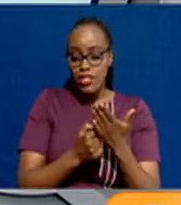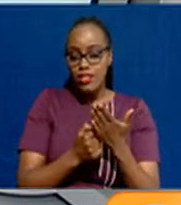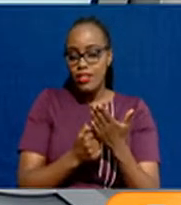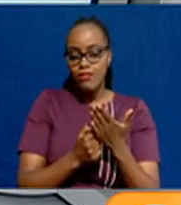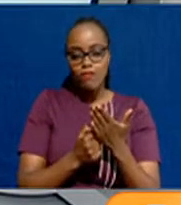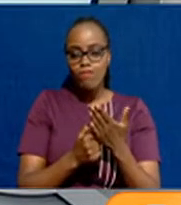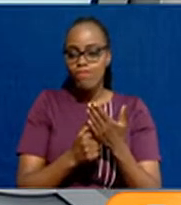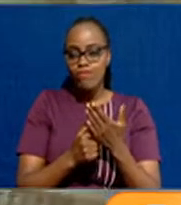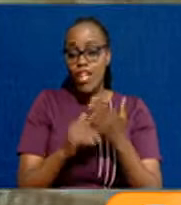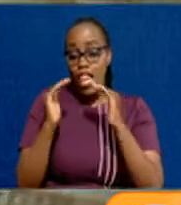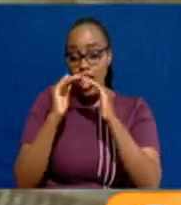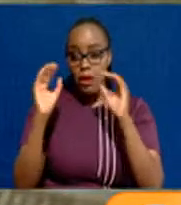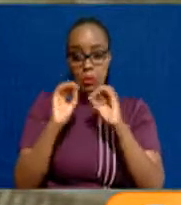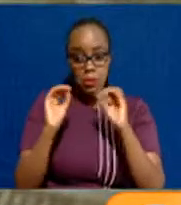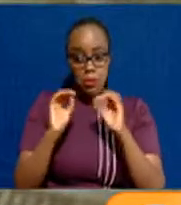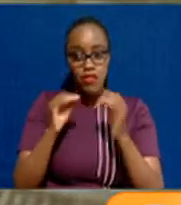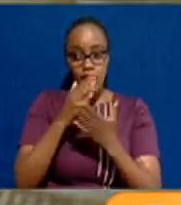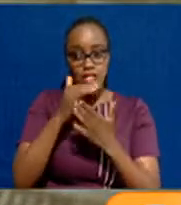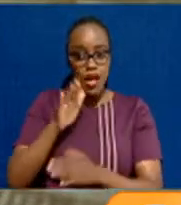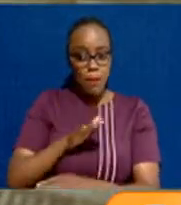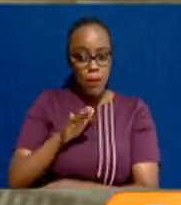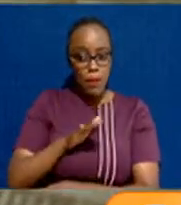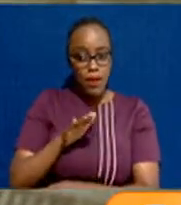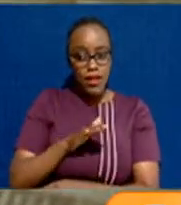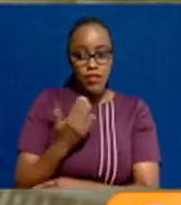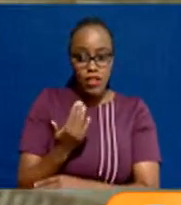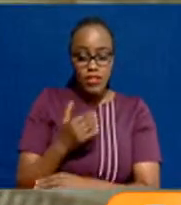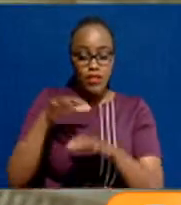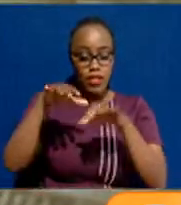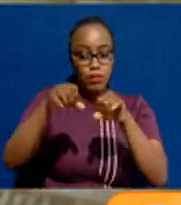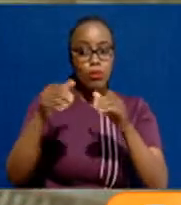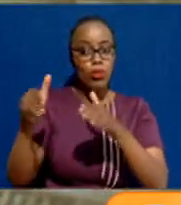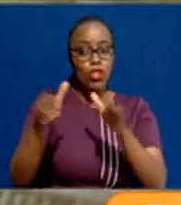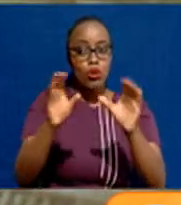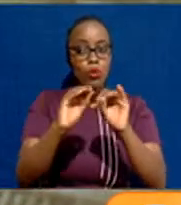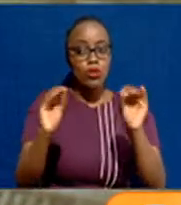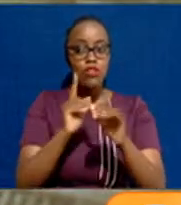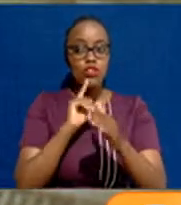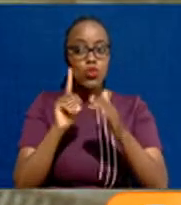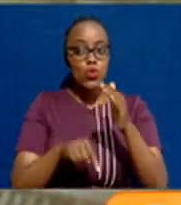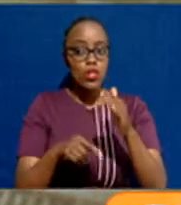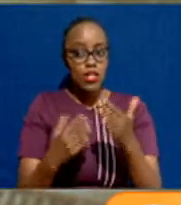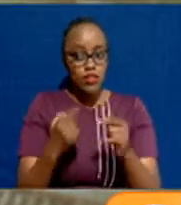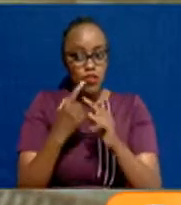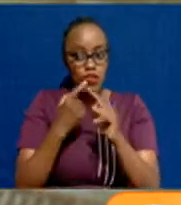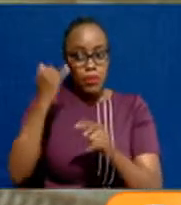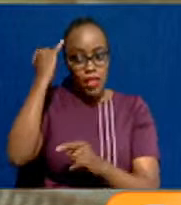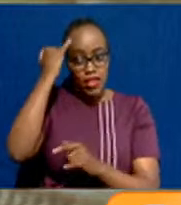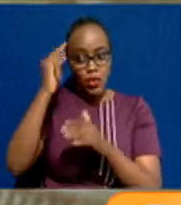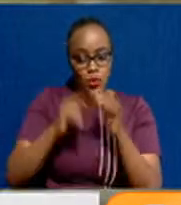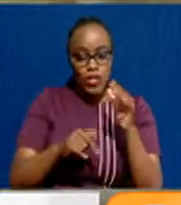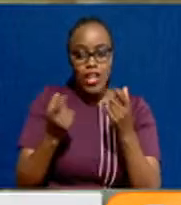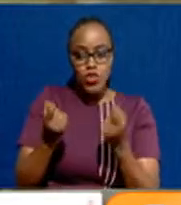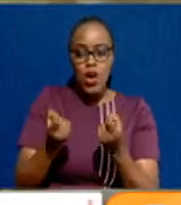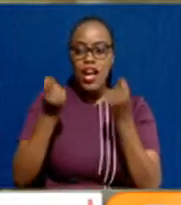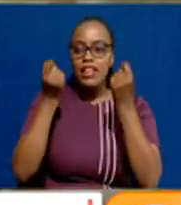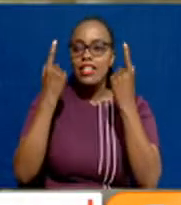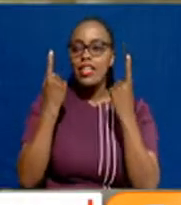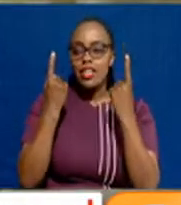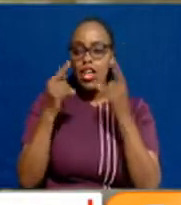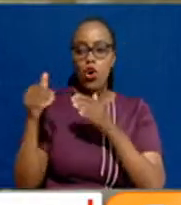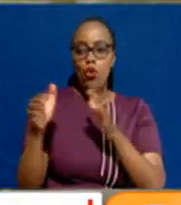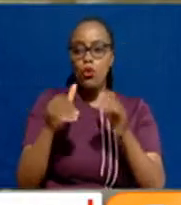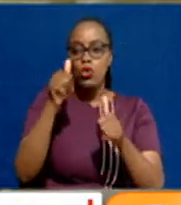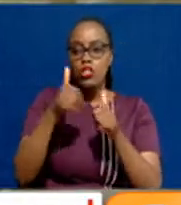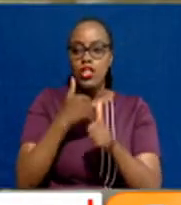not, some women do not, even take the opportunity. Mm. You're told from the aspect of understanding an